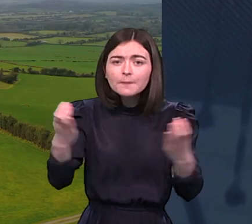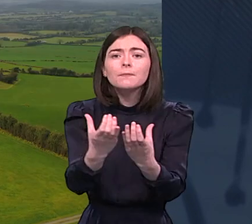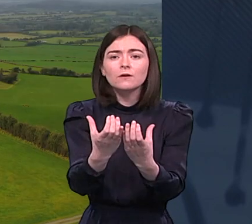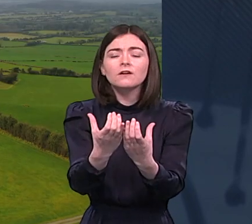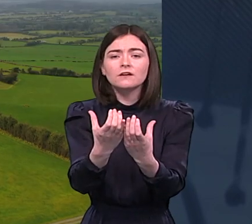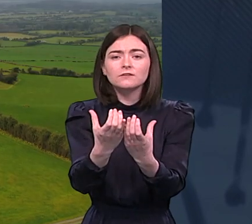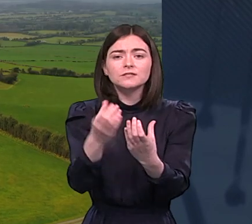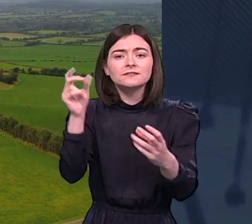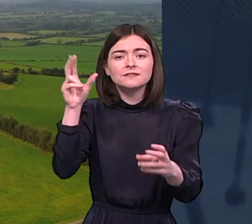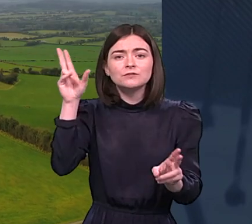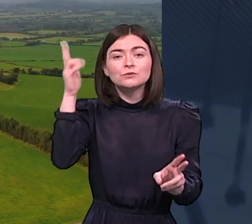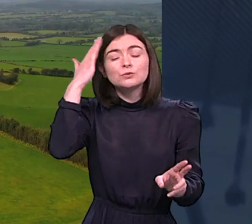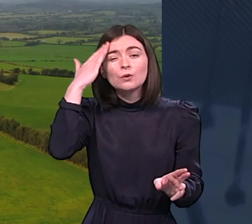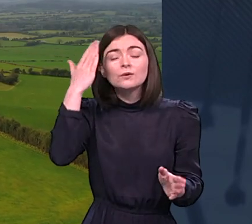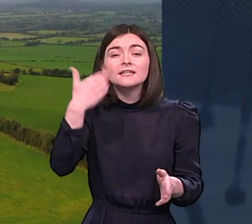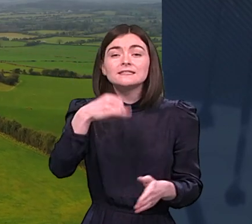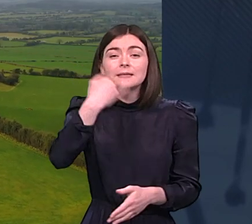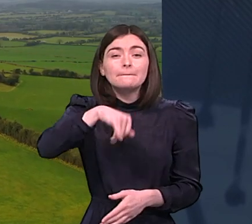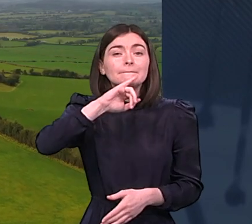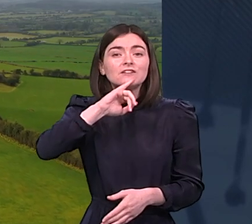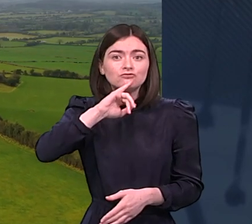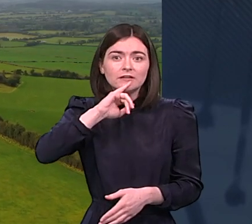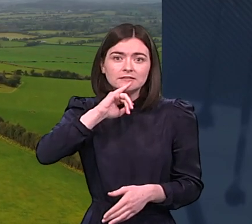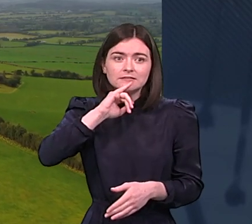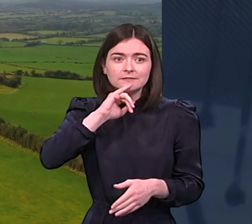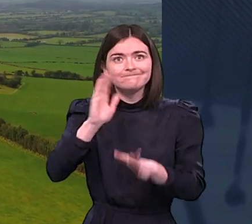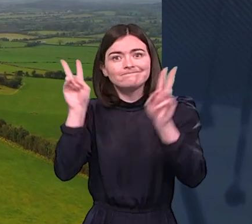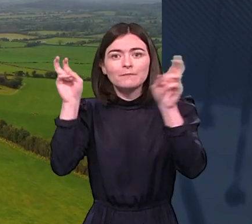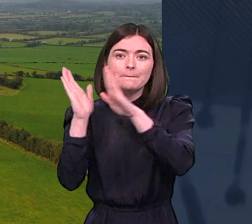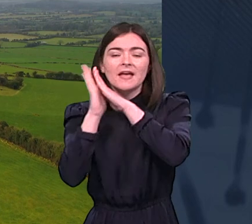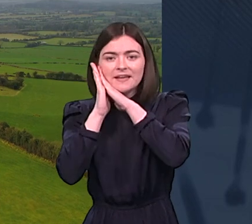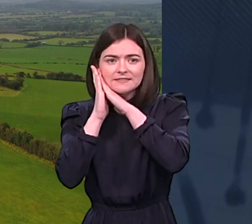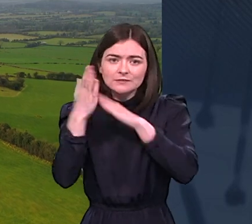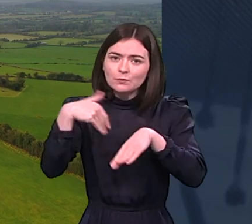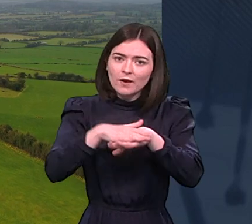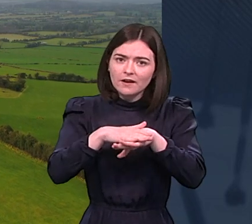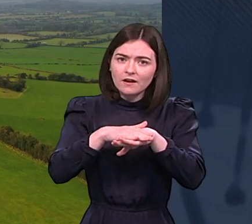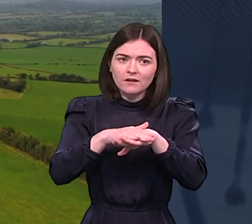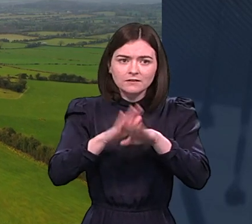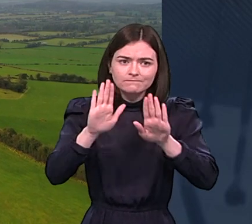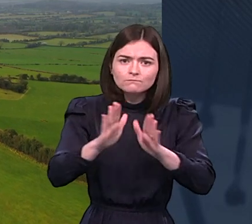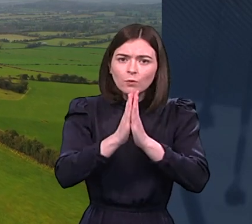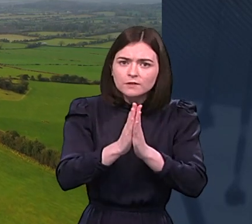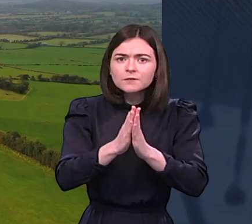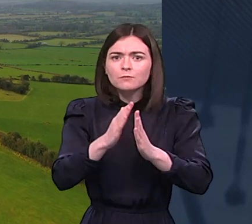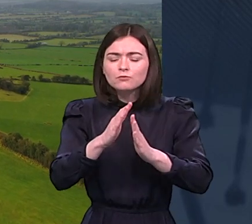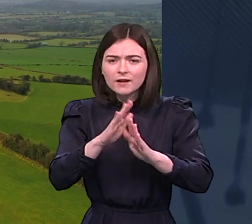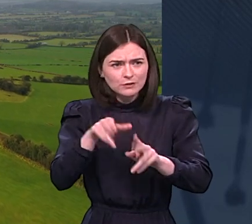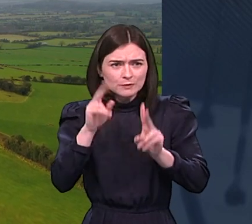It's said that St. Patrick held his worship here and was his place of worship. Well, I can see why looking around me. But it's